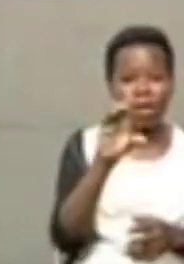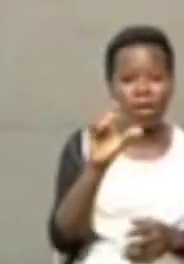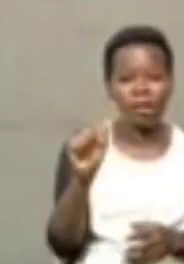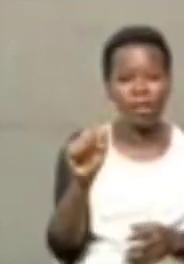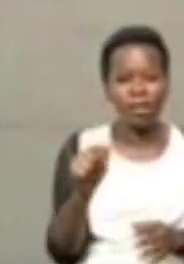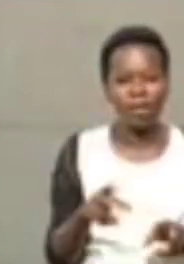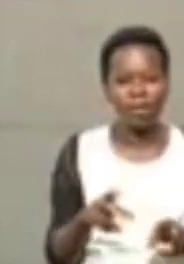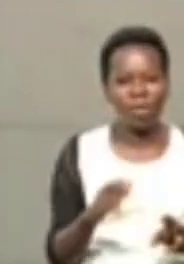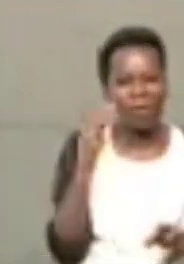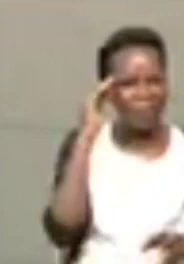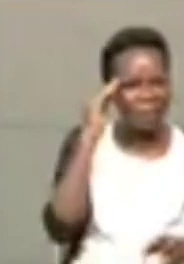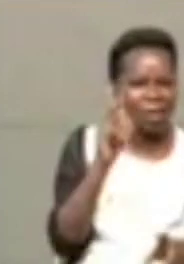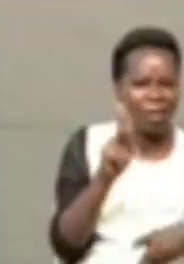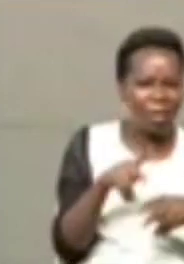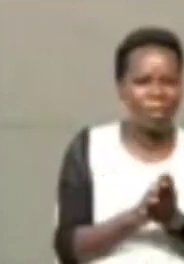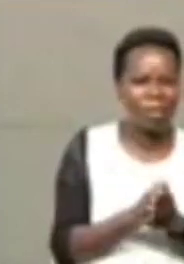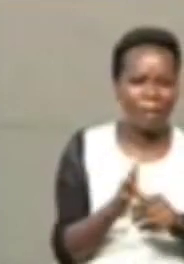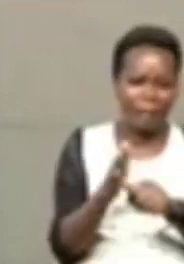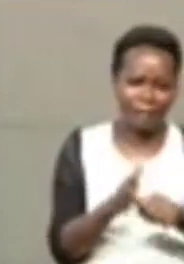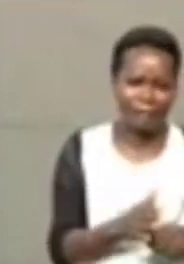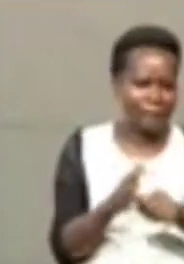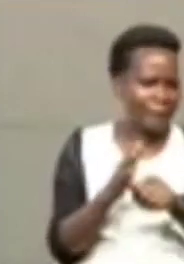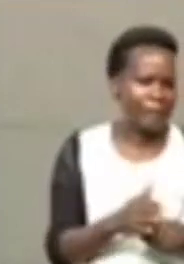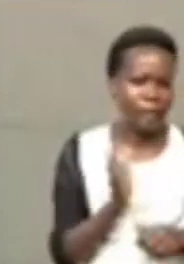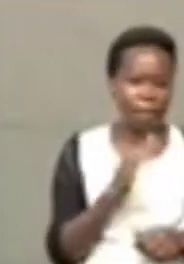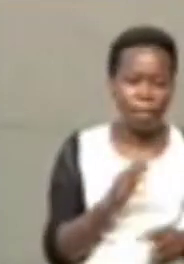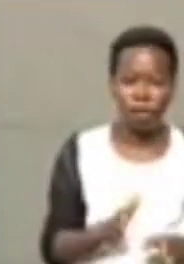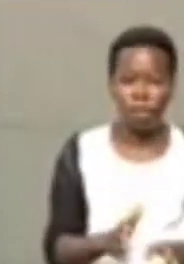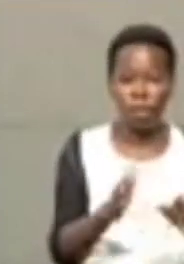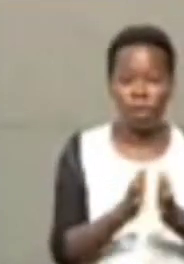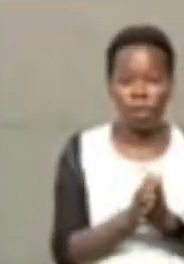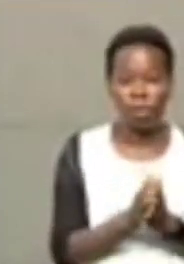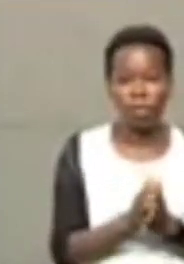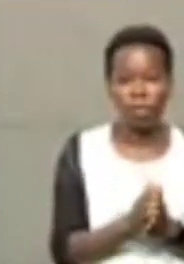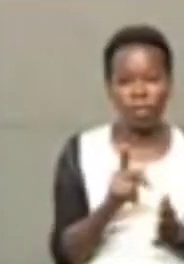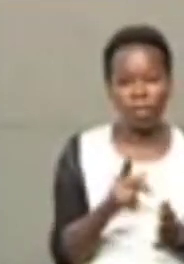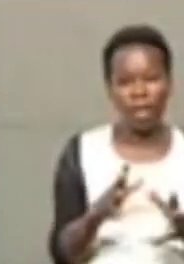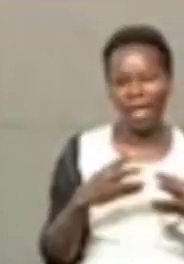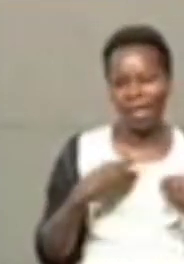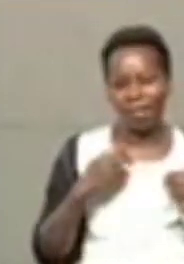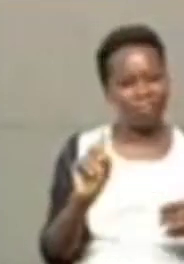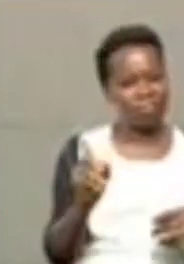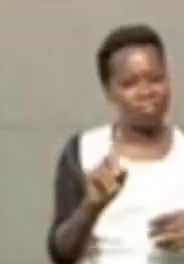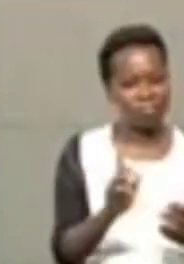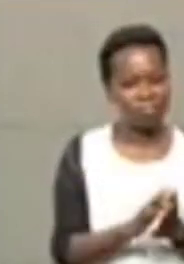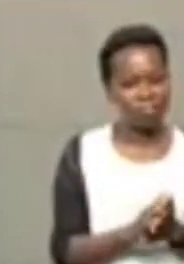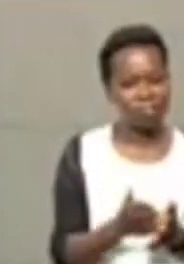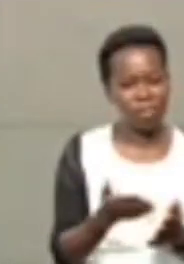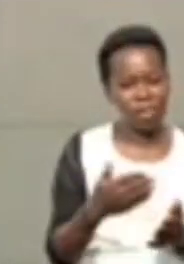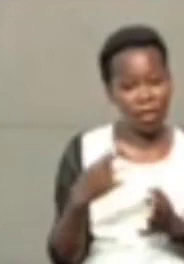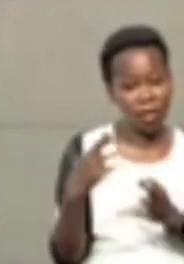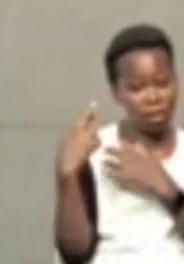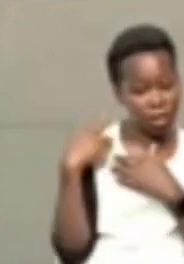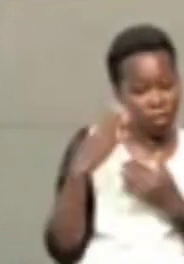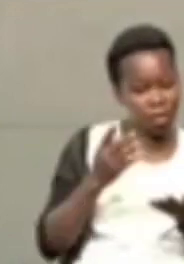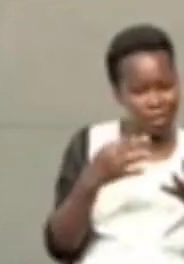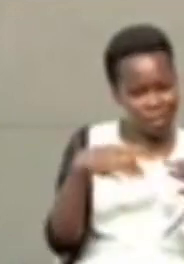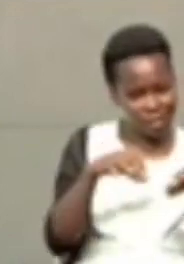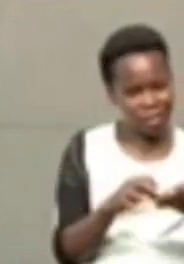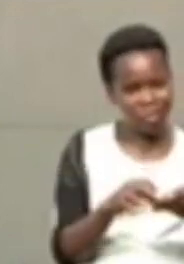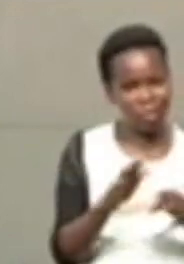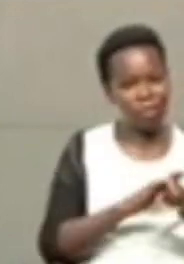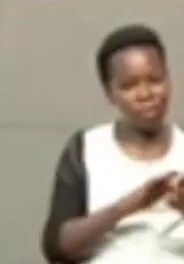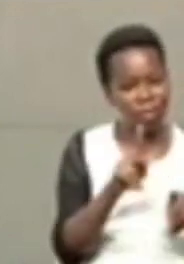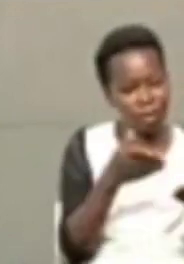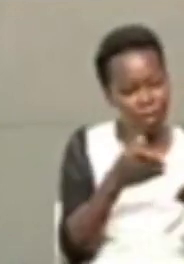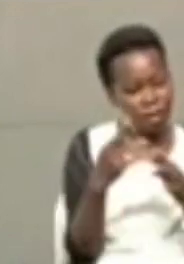it interfaces with traders with a very totalitarian hand. It's not acceptable. Yeah, you have a duty, that's important. The traders